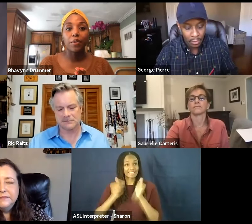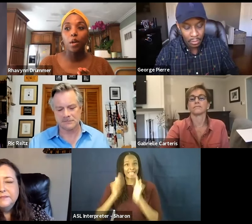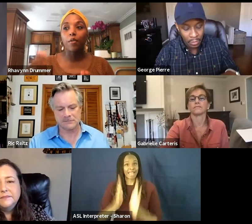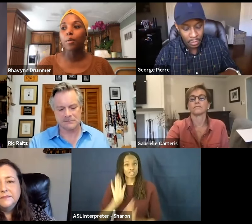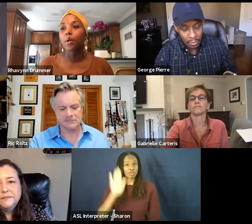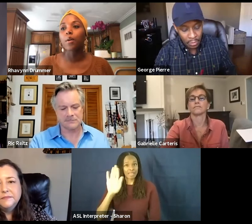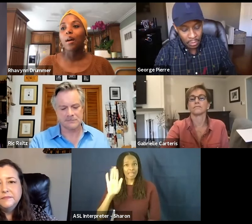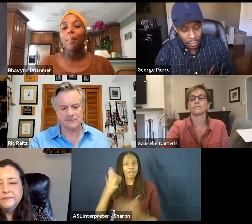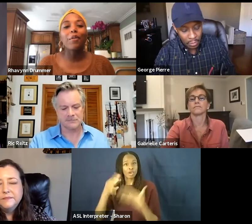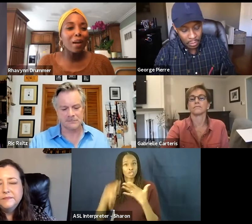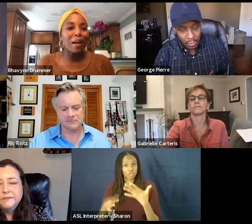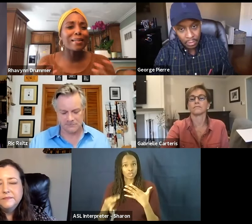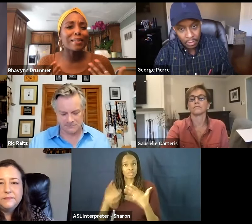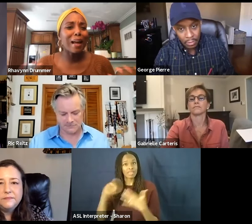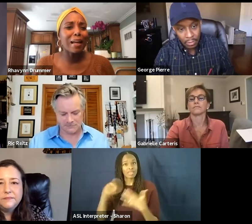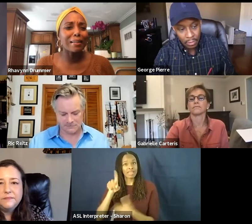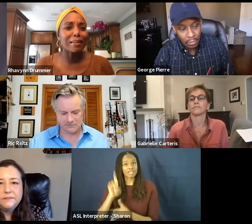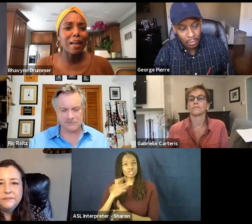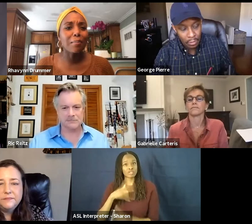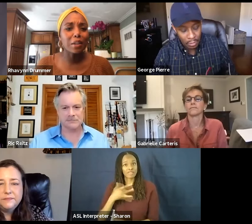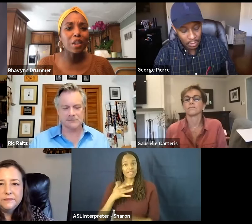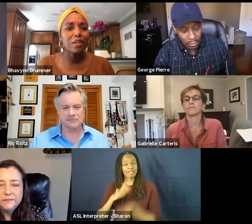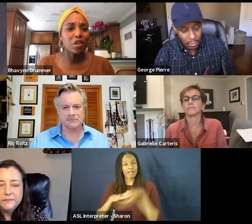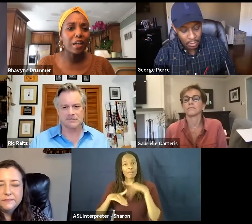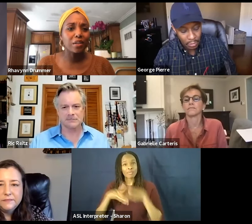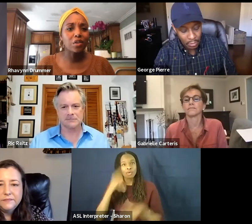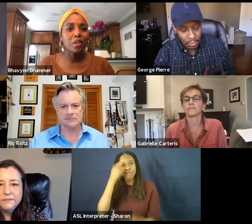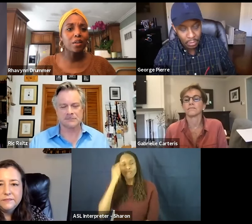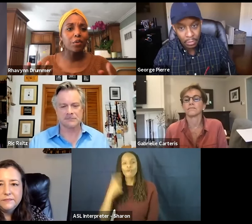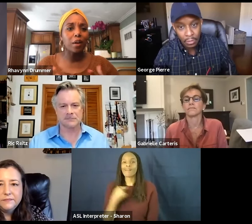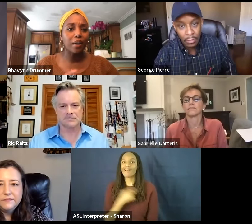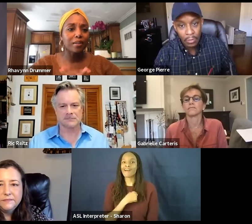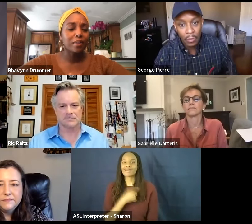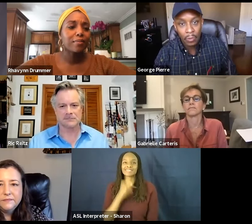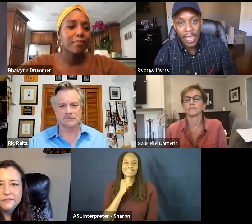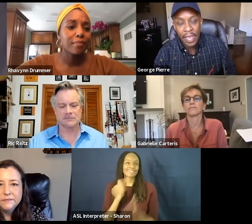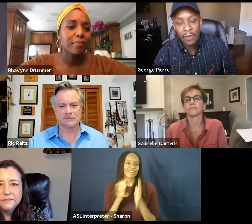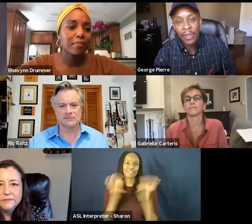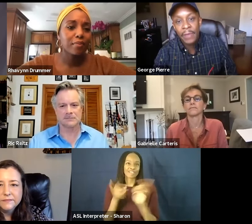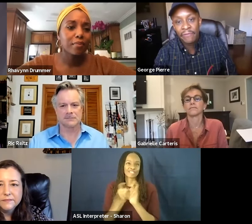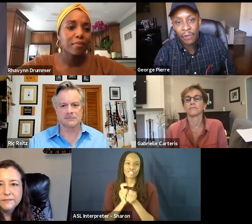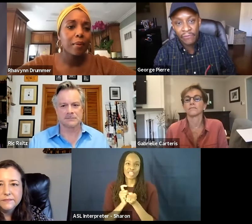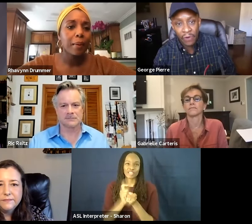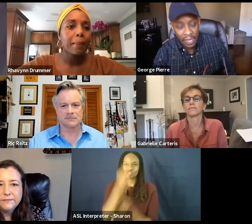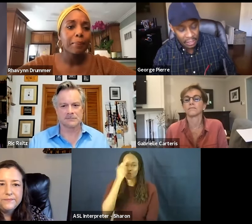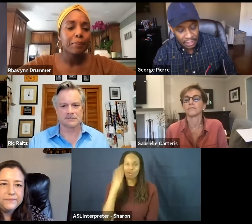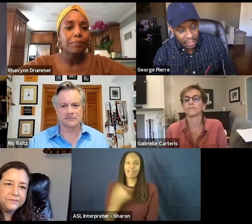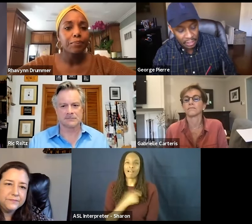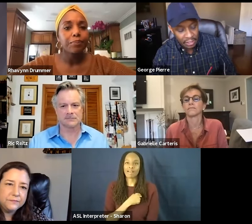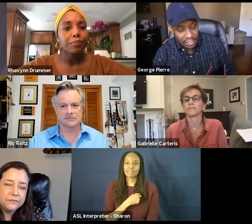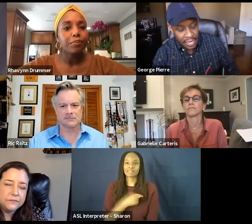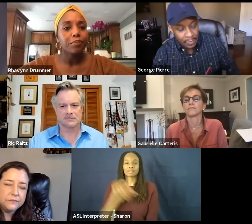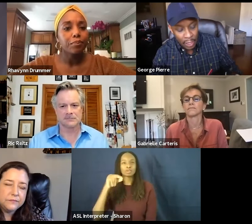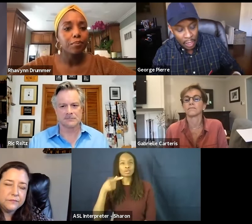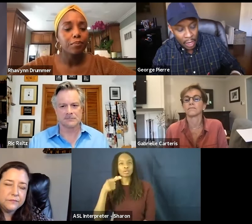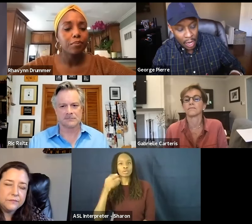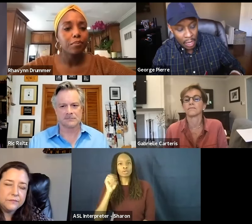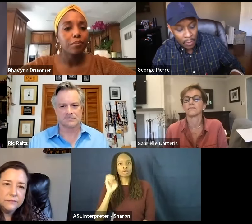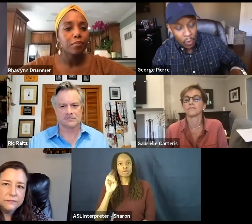that they feel comfortable. But for us, not much has changed for us. Yeah, I agree. I mean, for us, it's still the